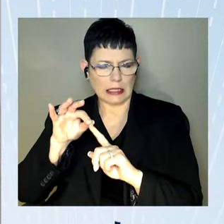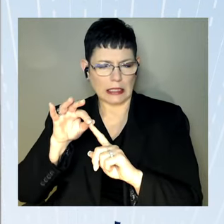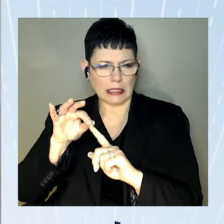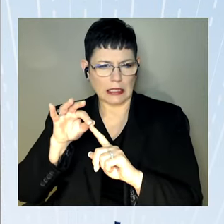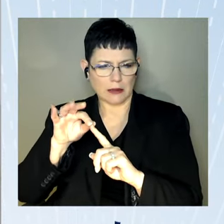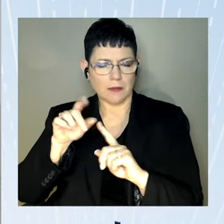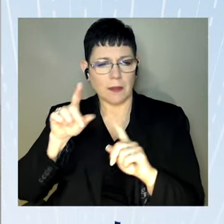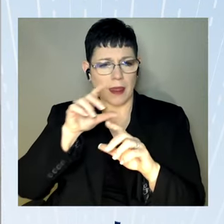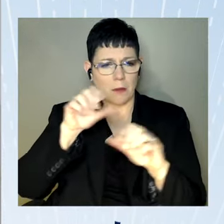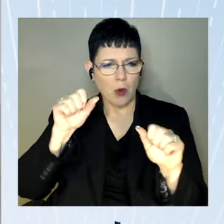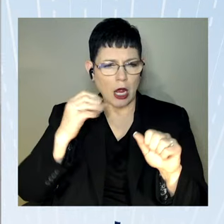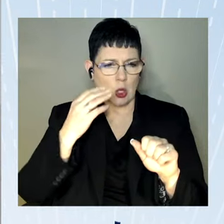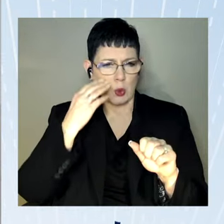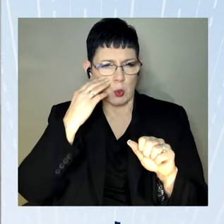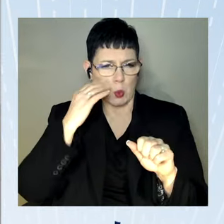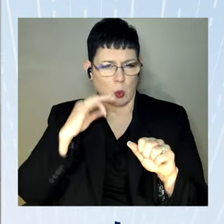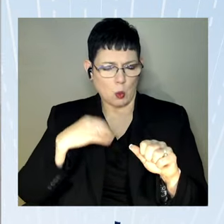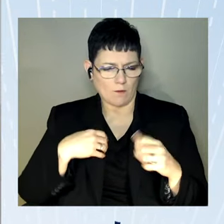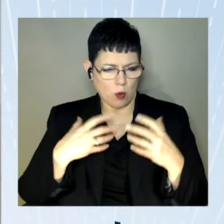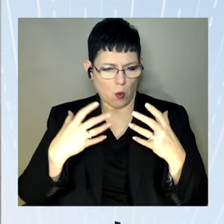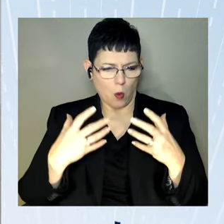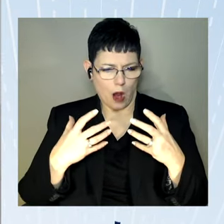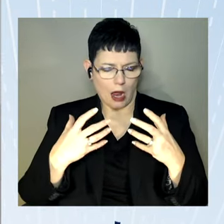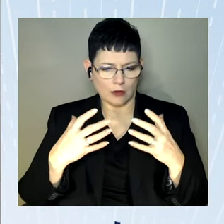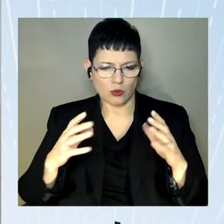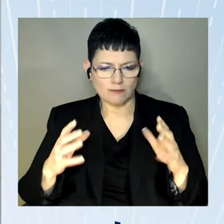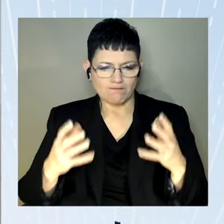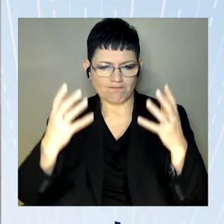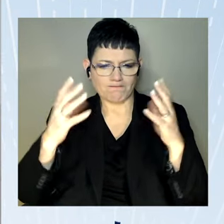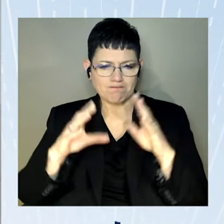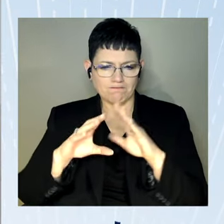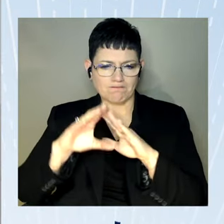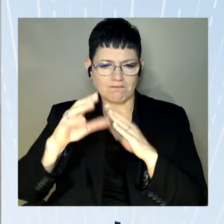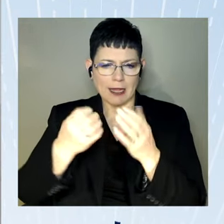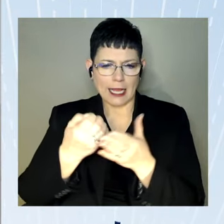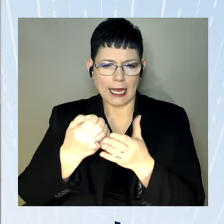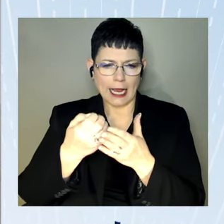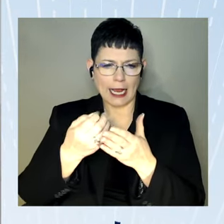knew that to bring the economy back, he needed to invest in American